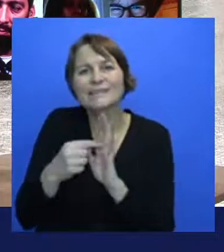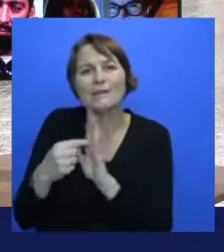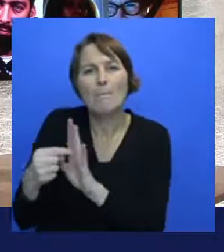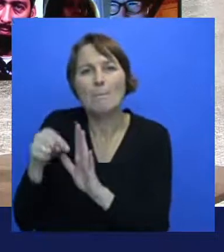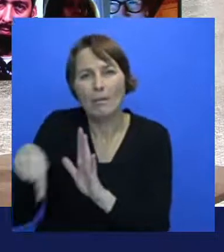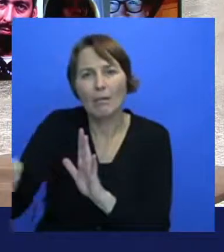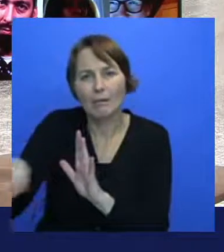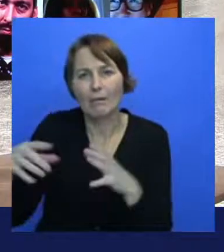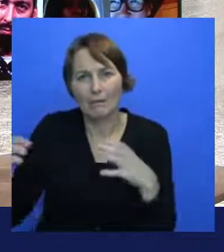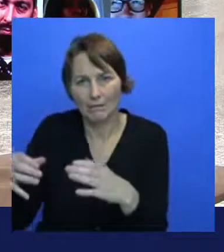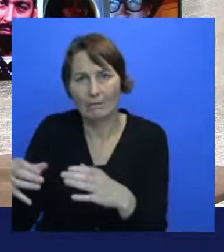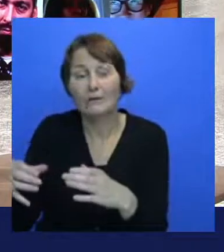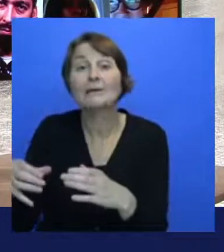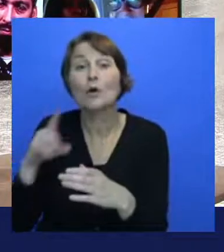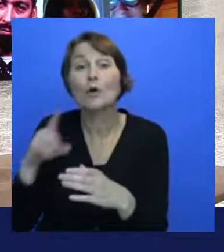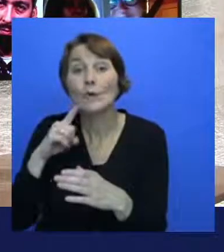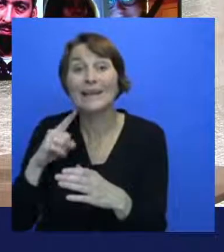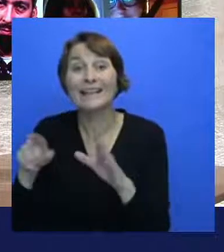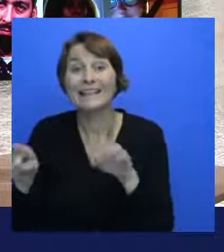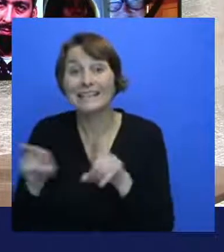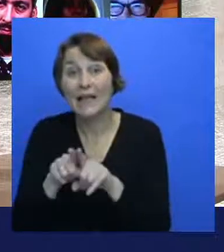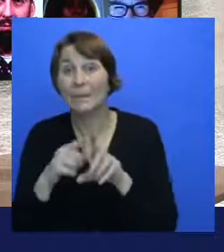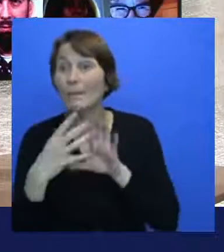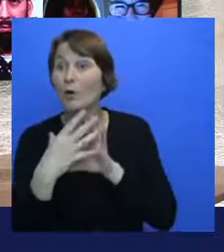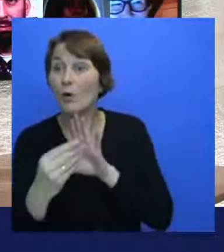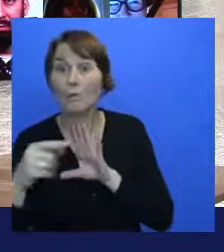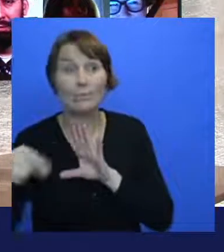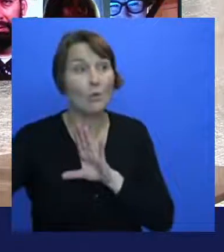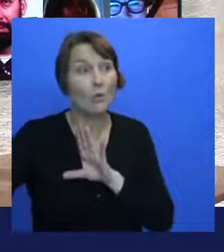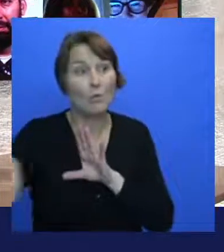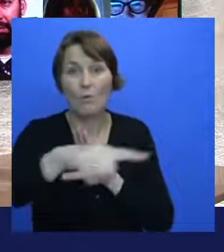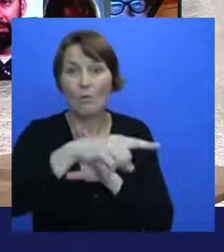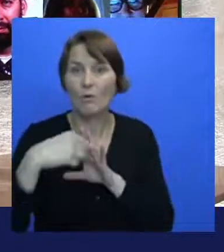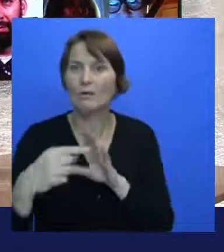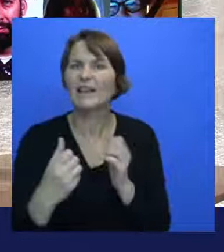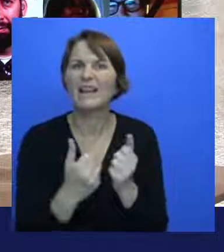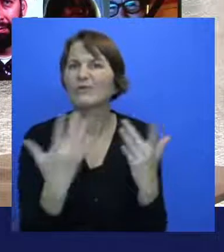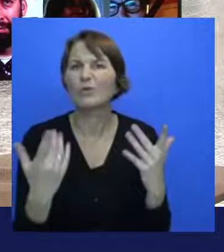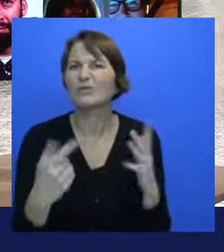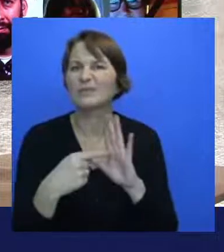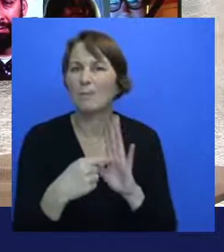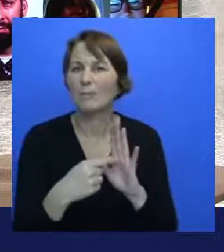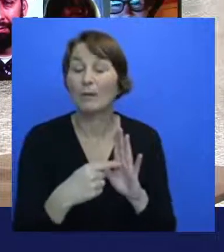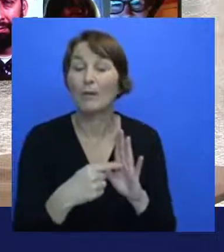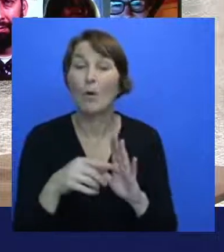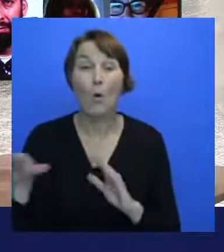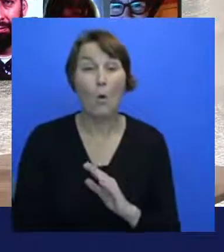white male 50+ people perfect. That's not representing